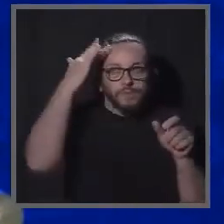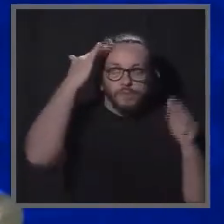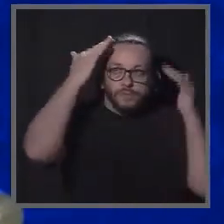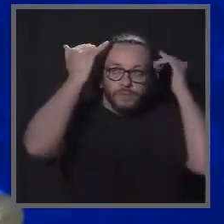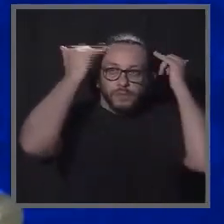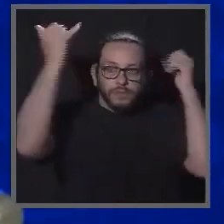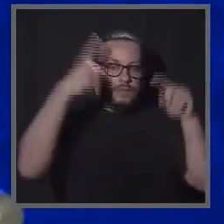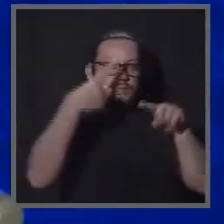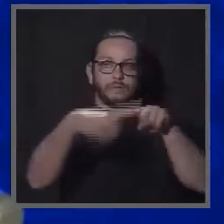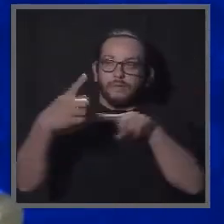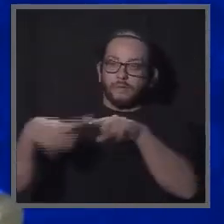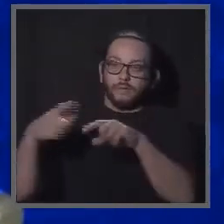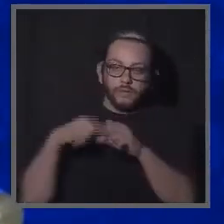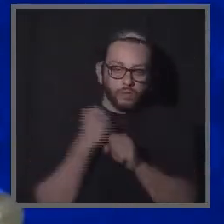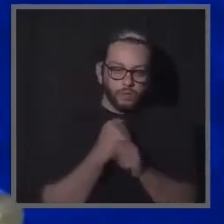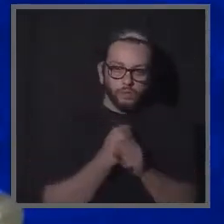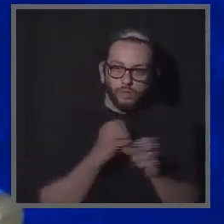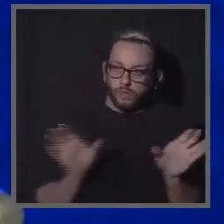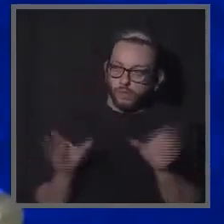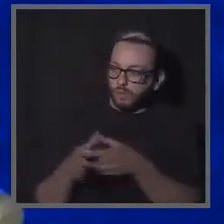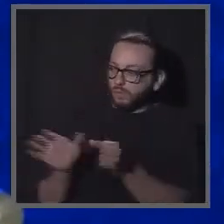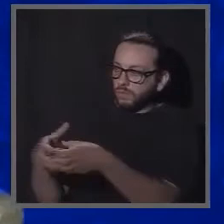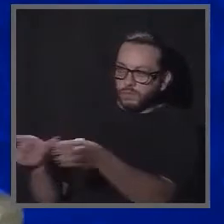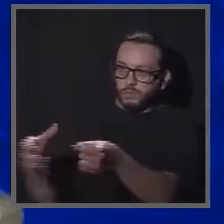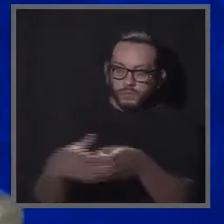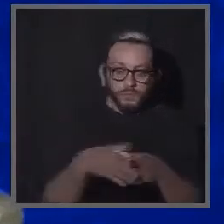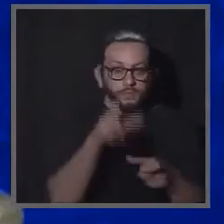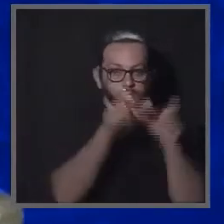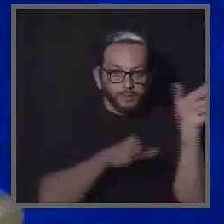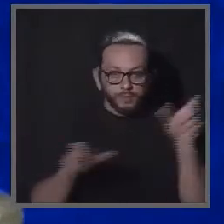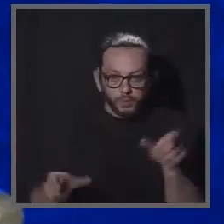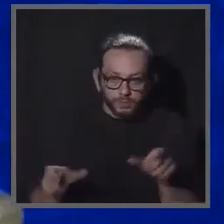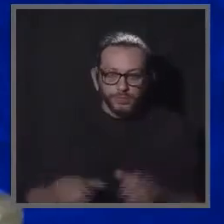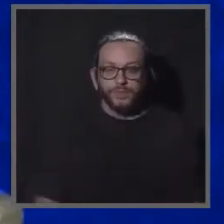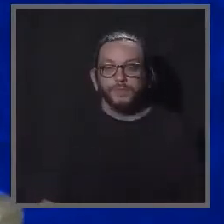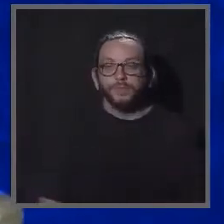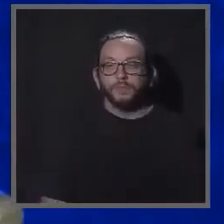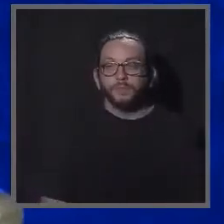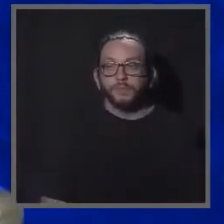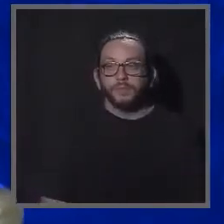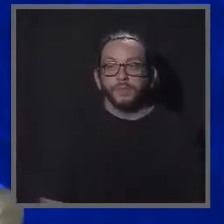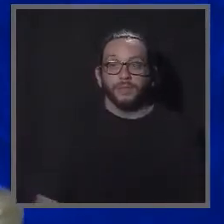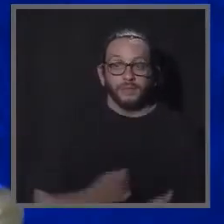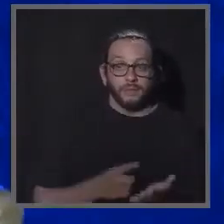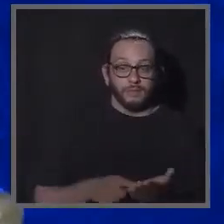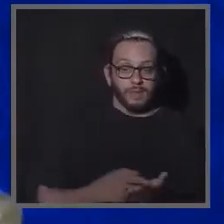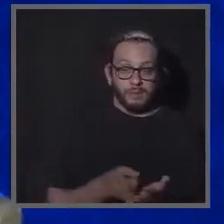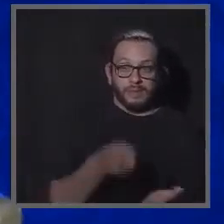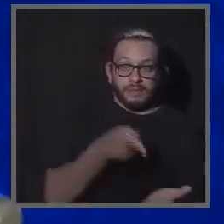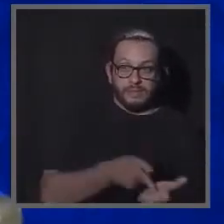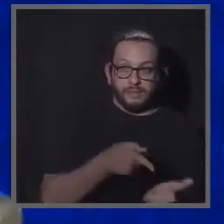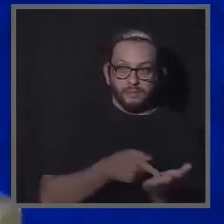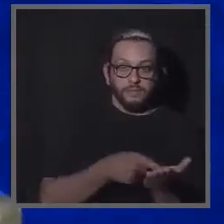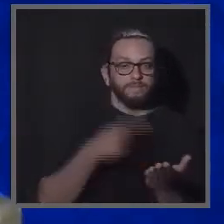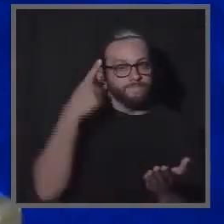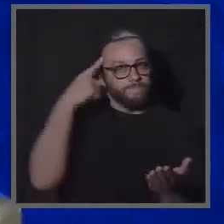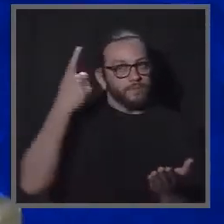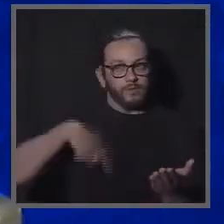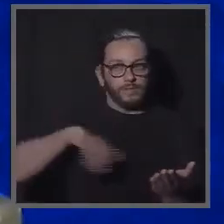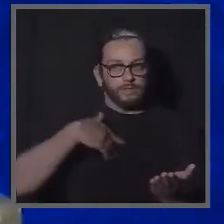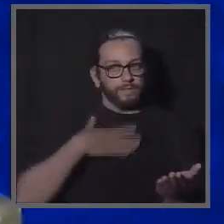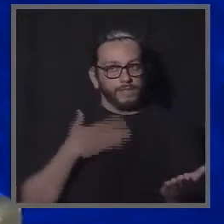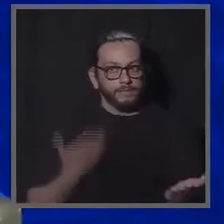communities and peoples. And in this roadmap, we are proposing policies and